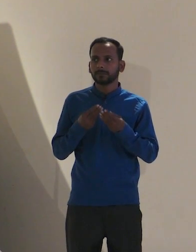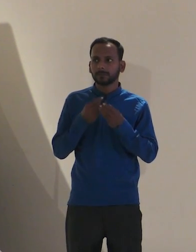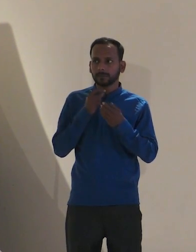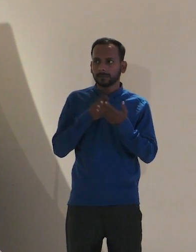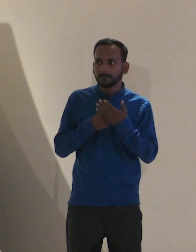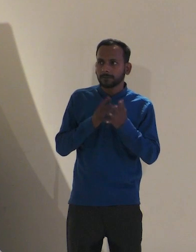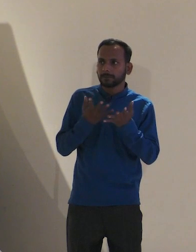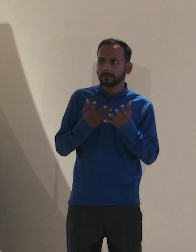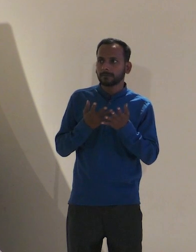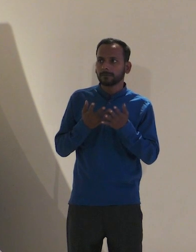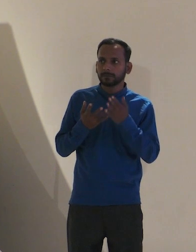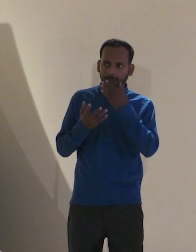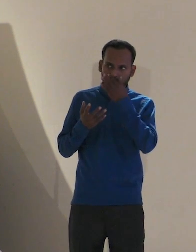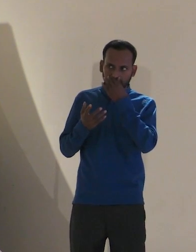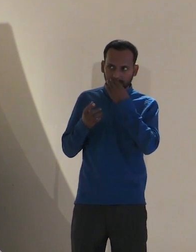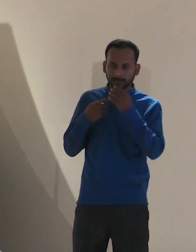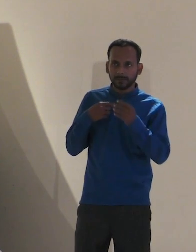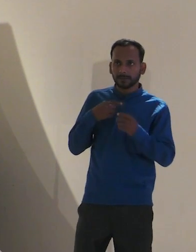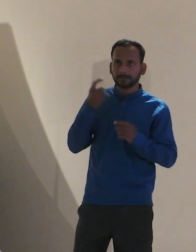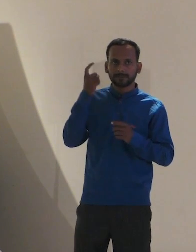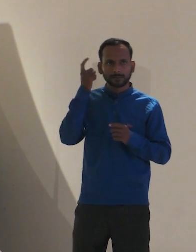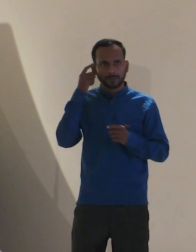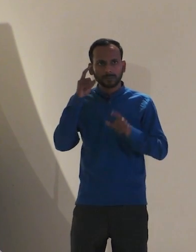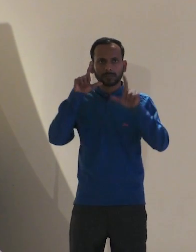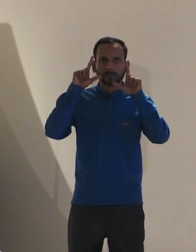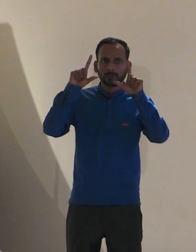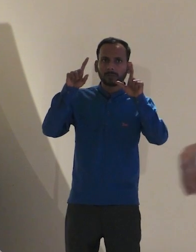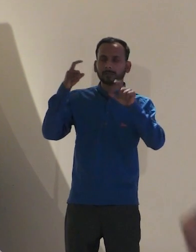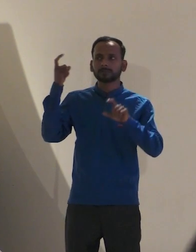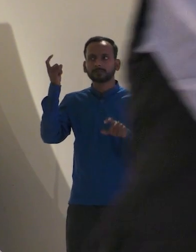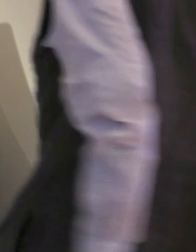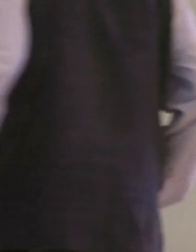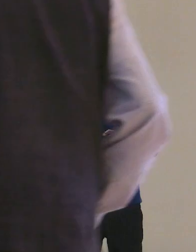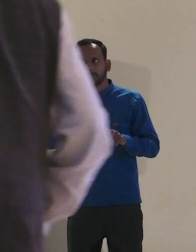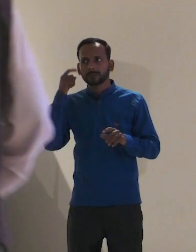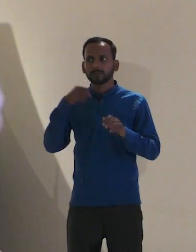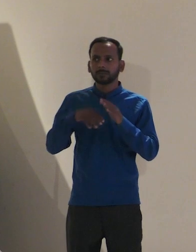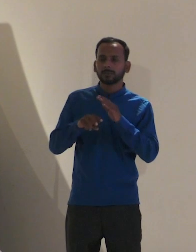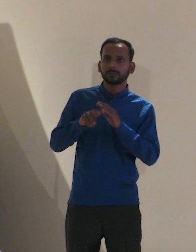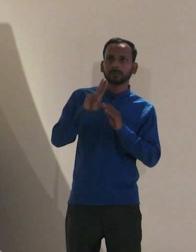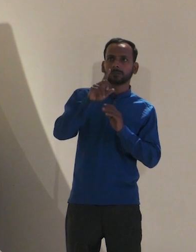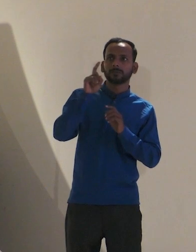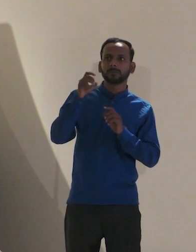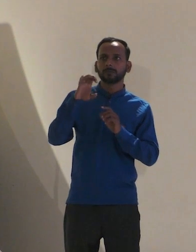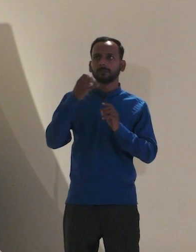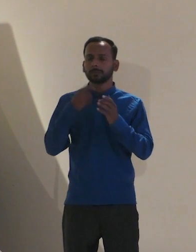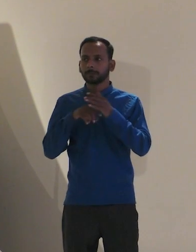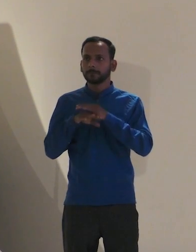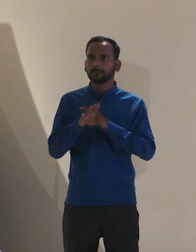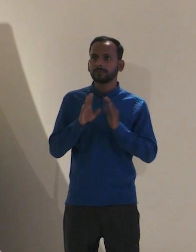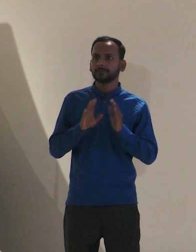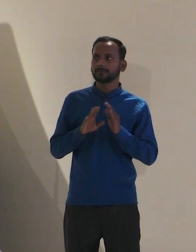Actually, we have to think about the museum. But in the 21st century,